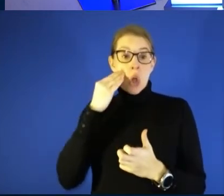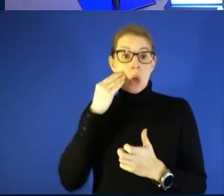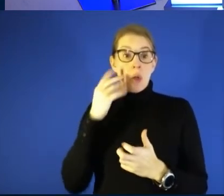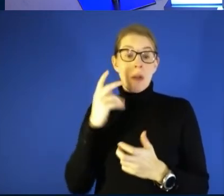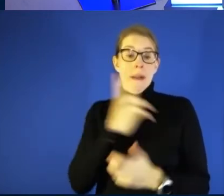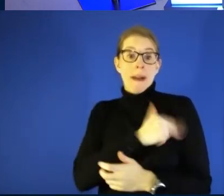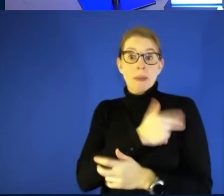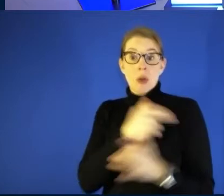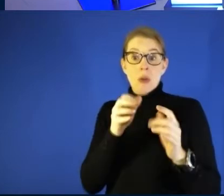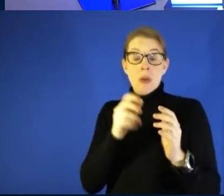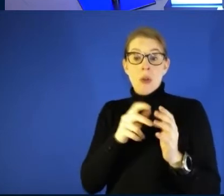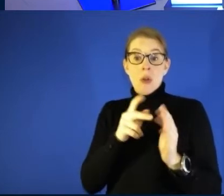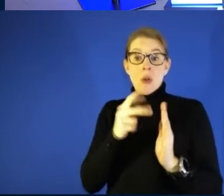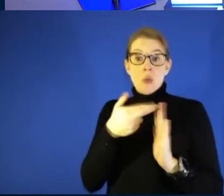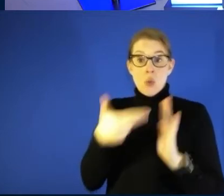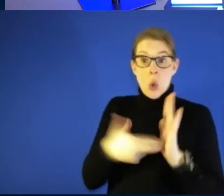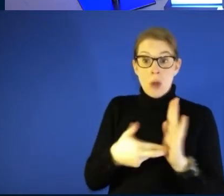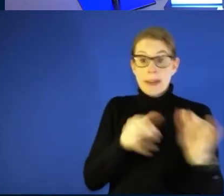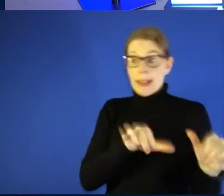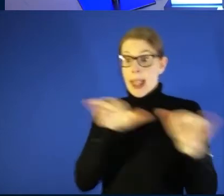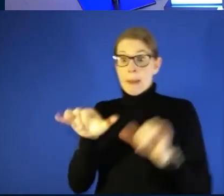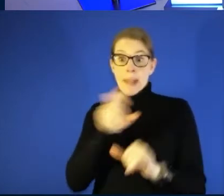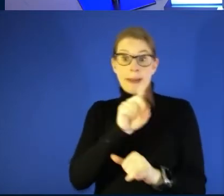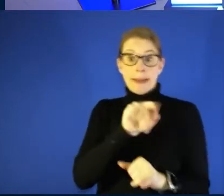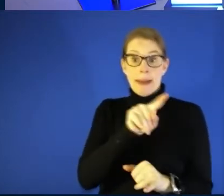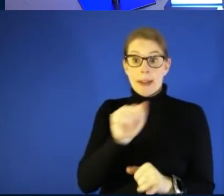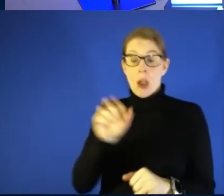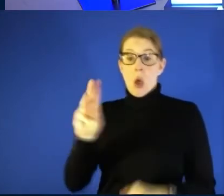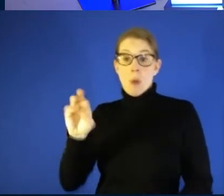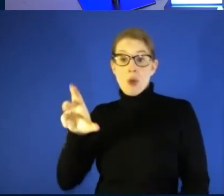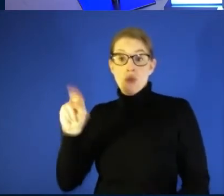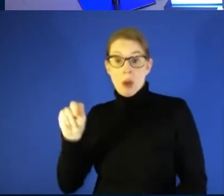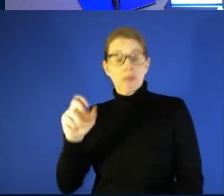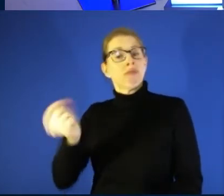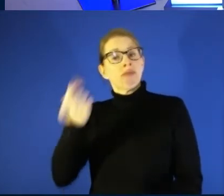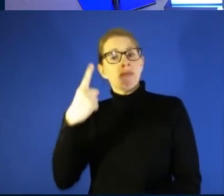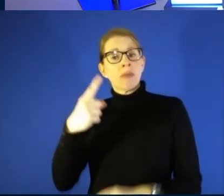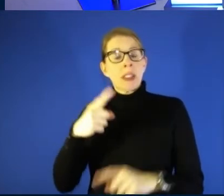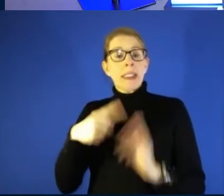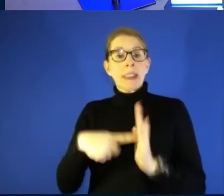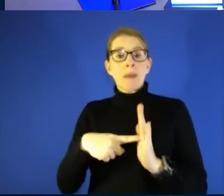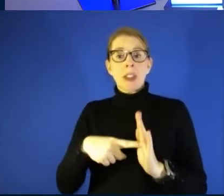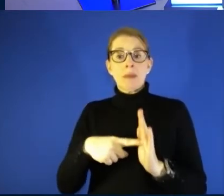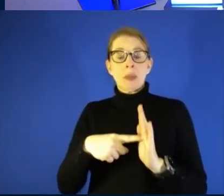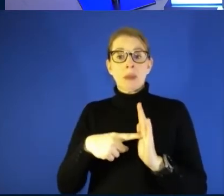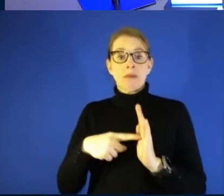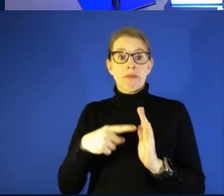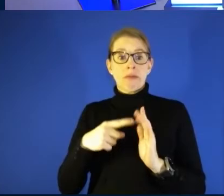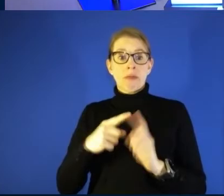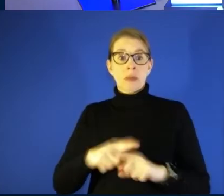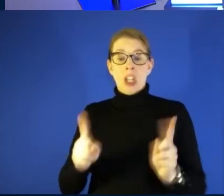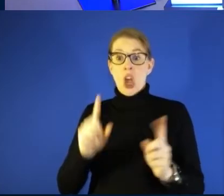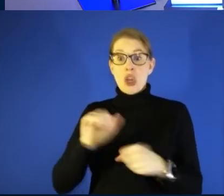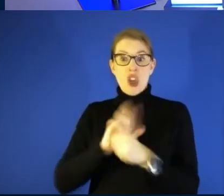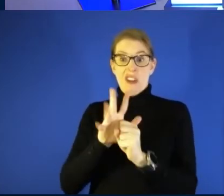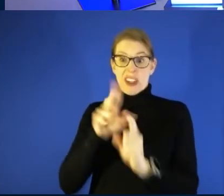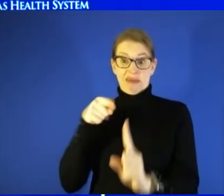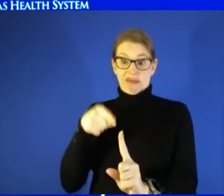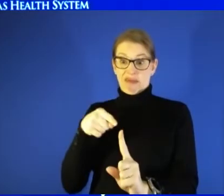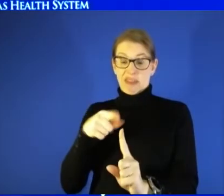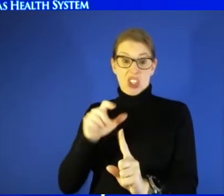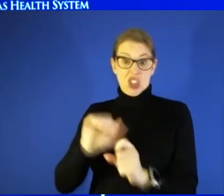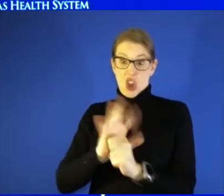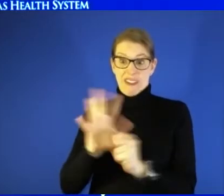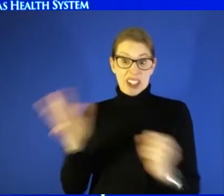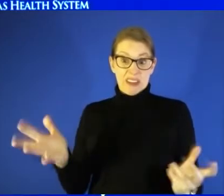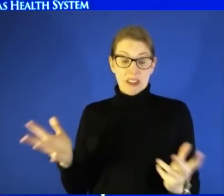for Delta versus Omicron, given they are presenting different types of symptoms? or is COVID COVID? Yeah, I would say that COVID